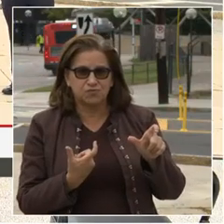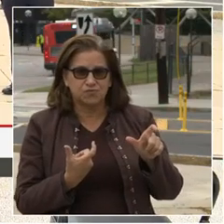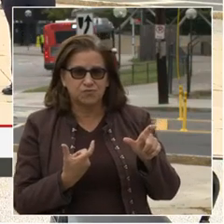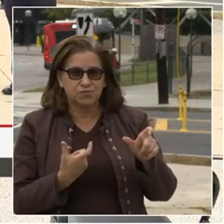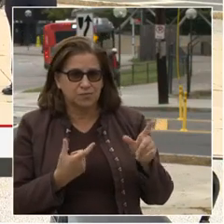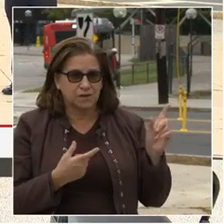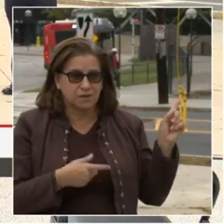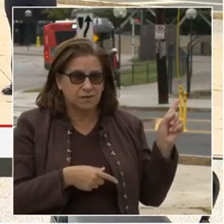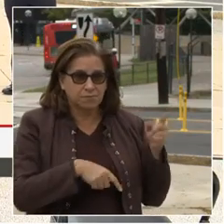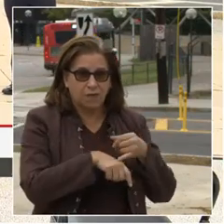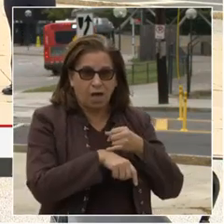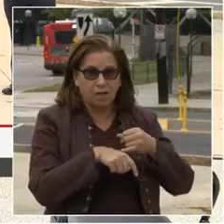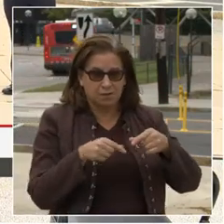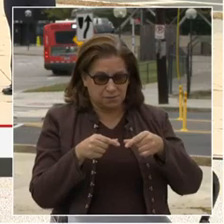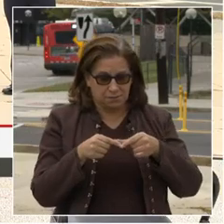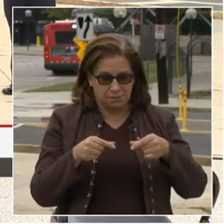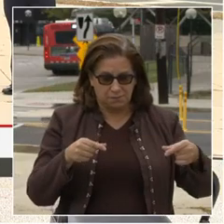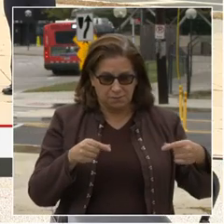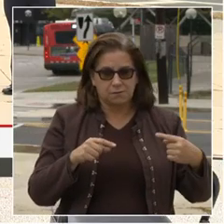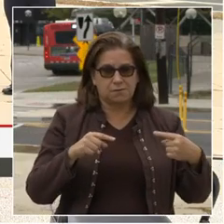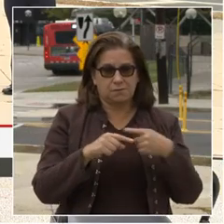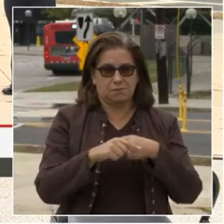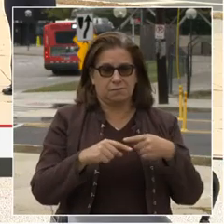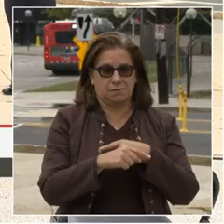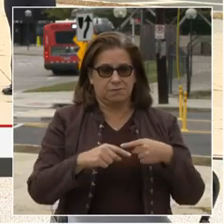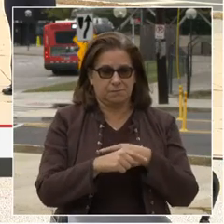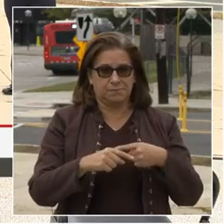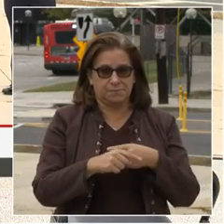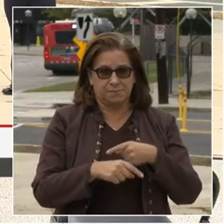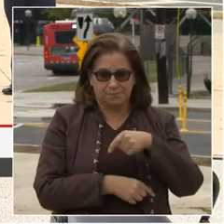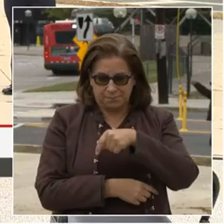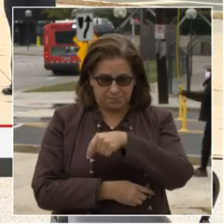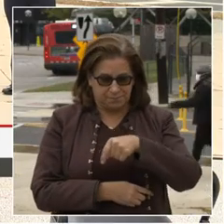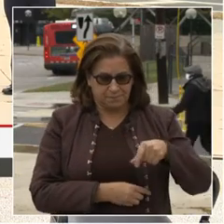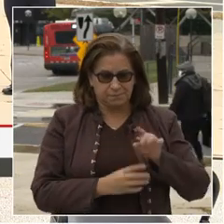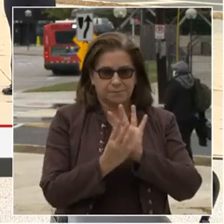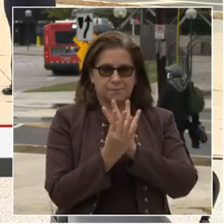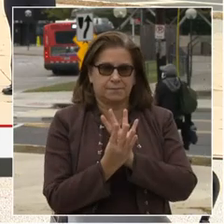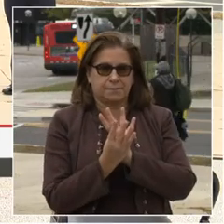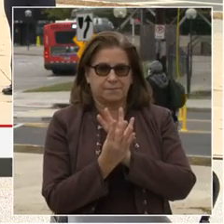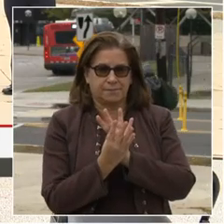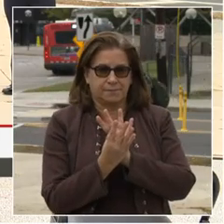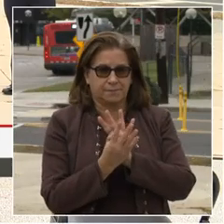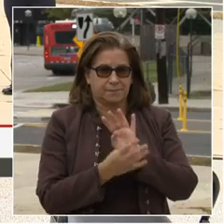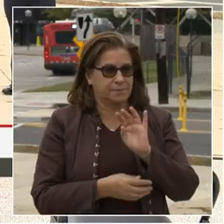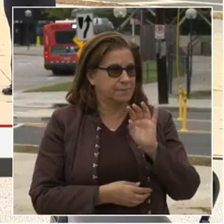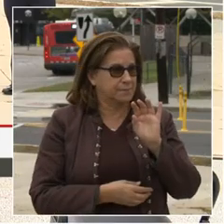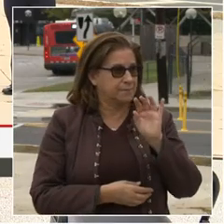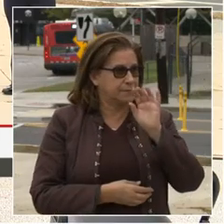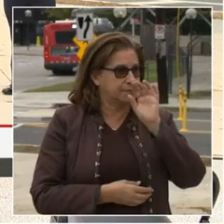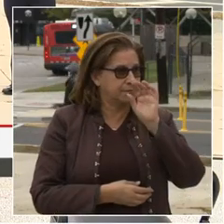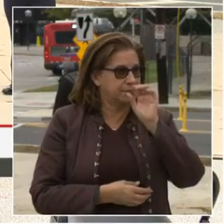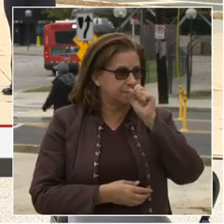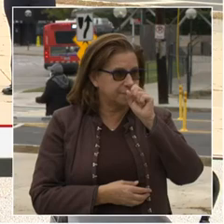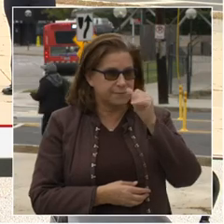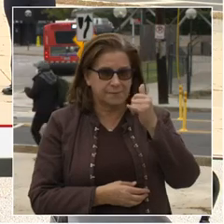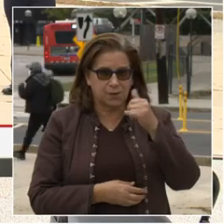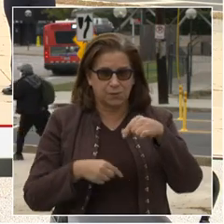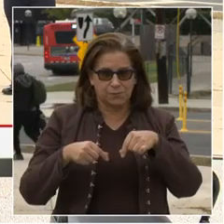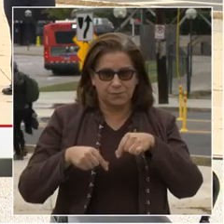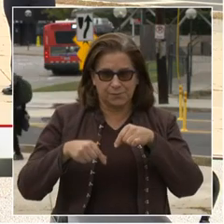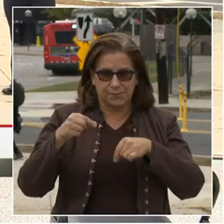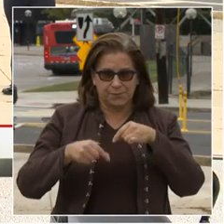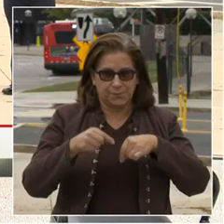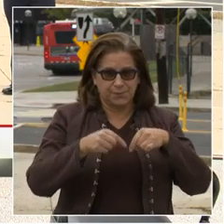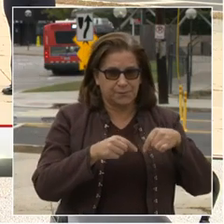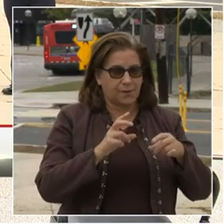activity that's going on. There probably would have been a better way, like a speed hump, because what